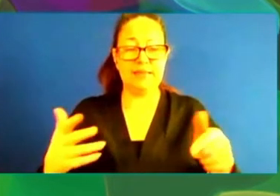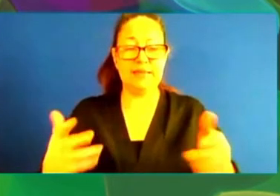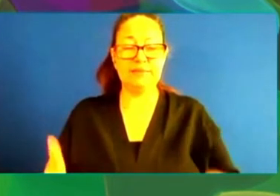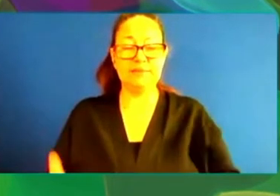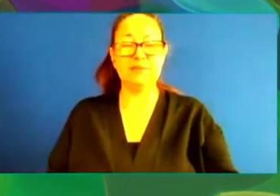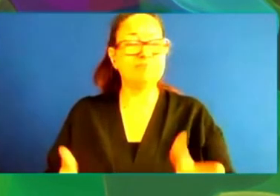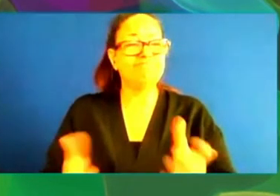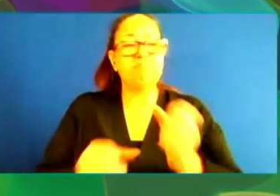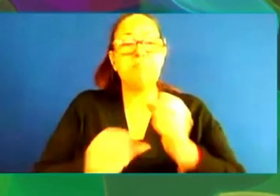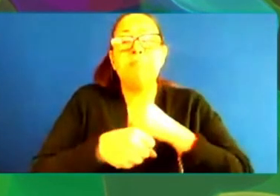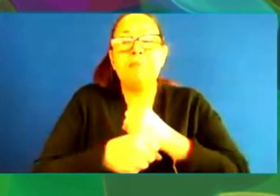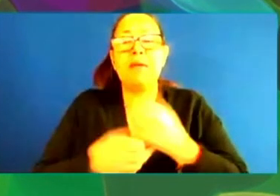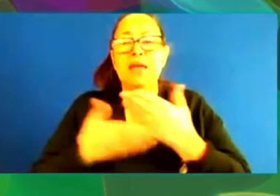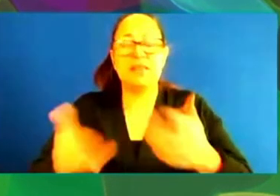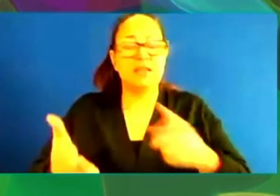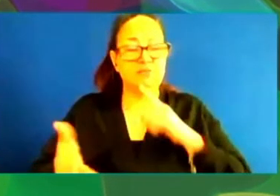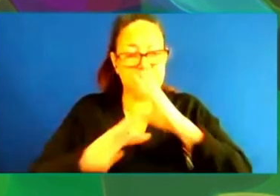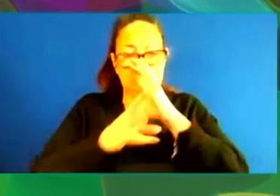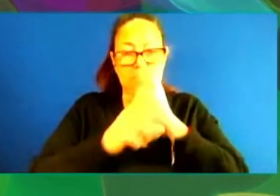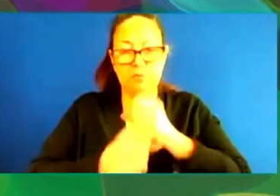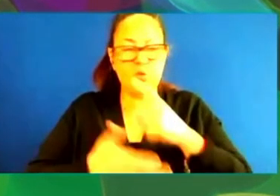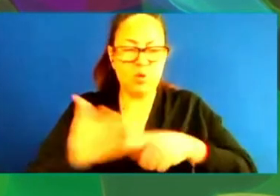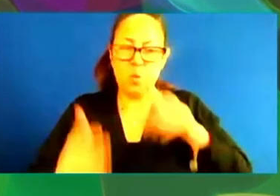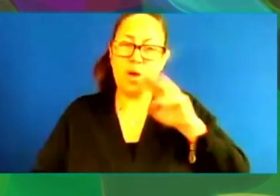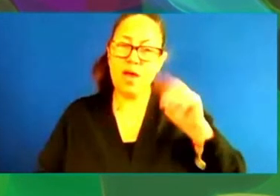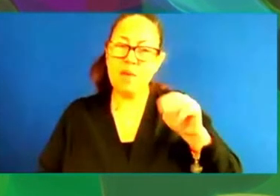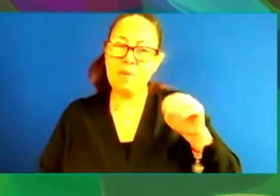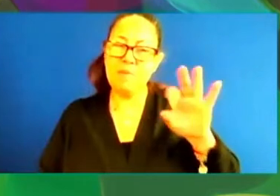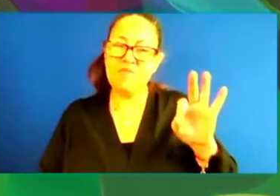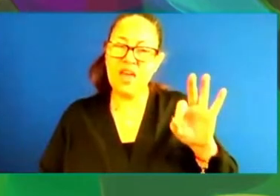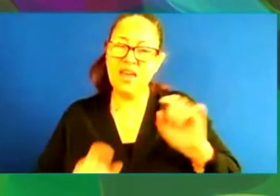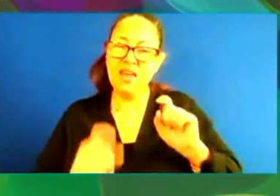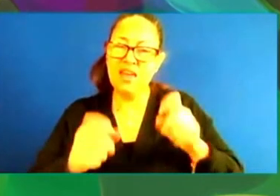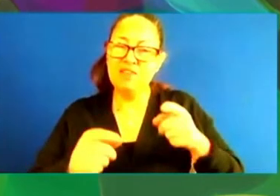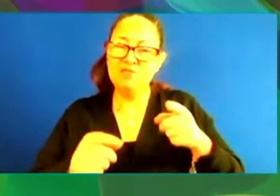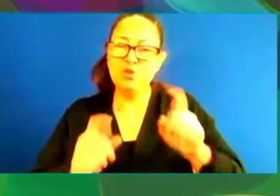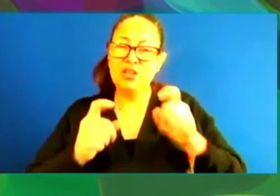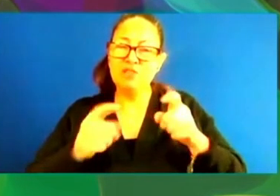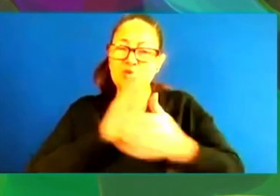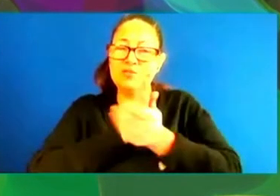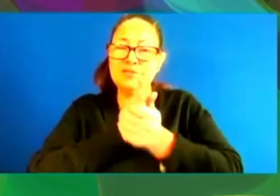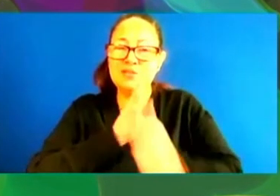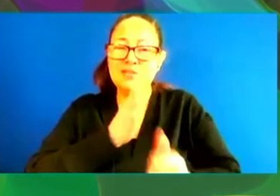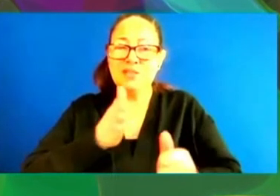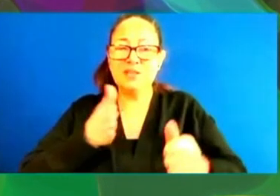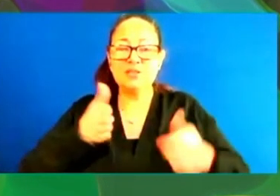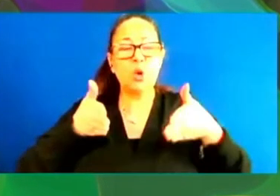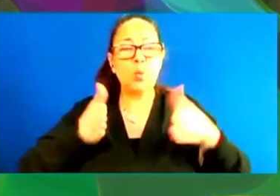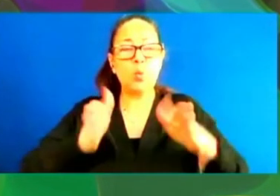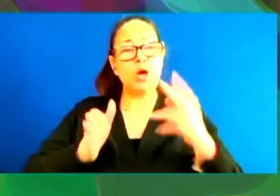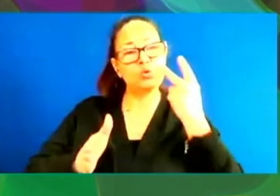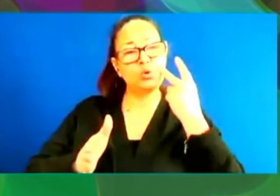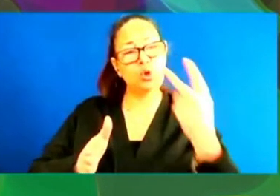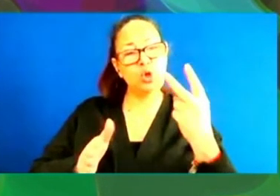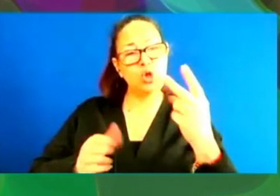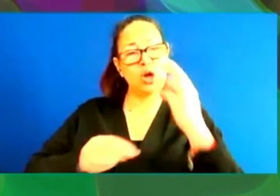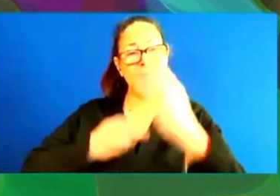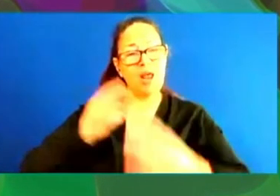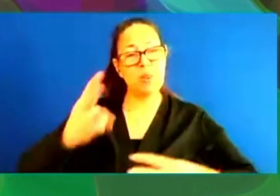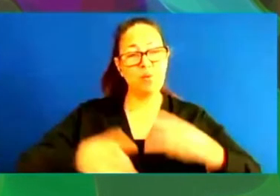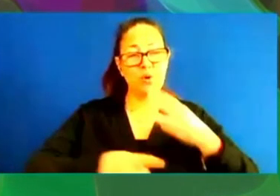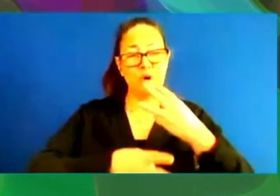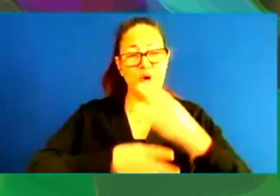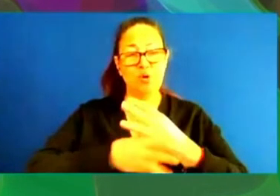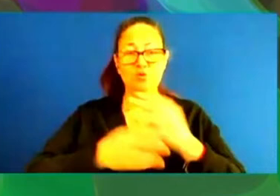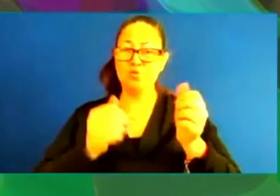in making of things. And what does the MFA give you? It gives you a certain set of skills and a way of looking at the world, right? And so when I saw that interview,